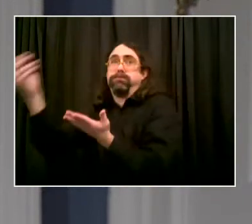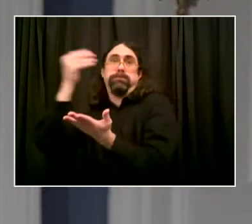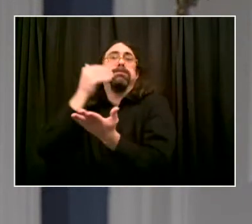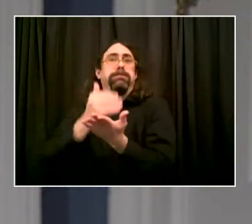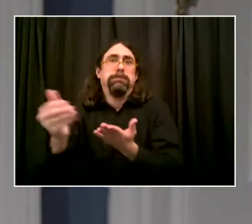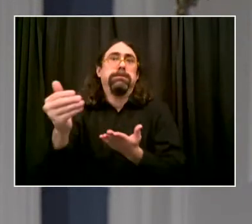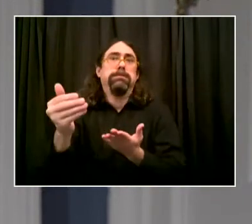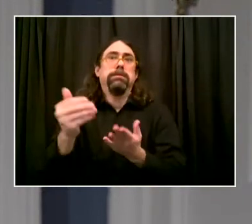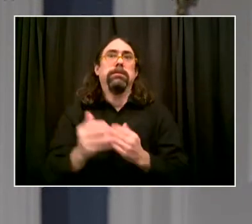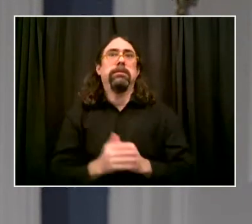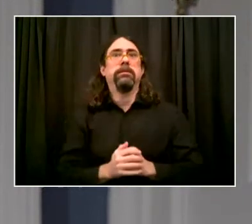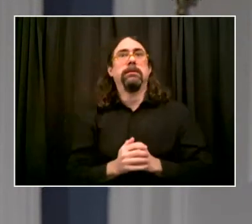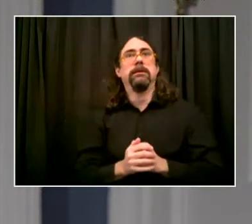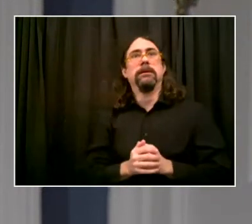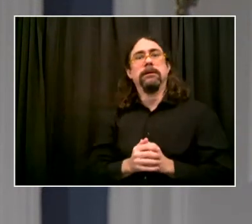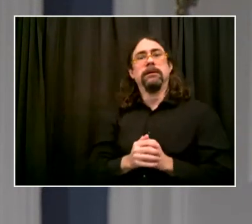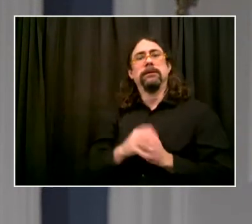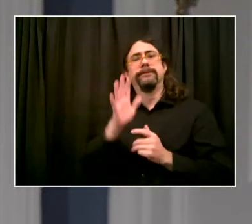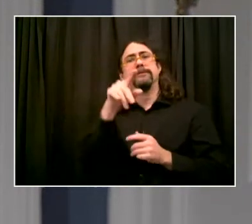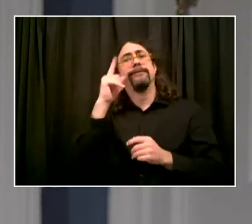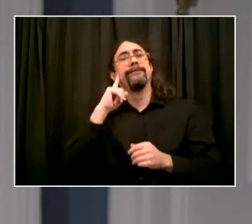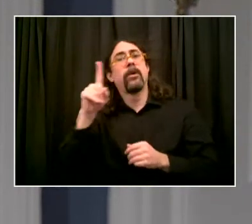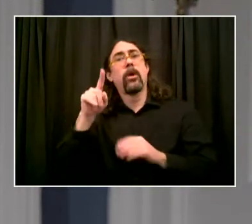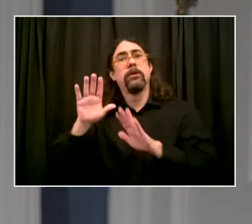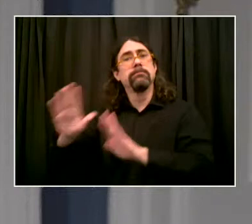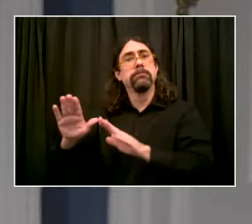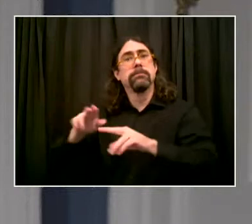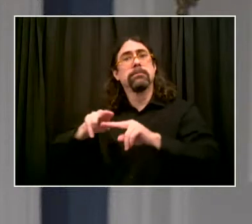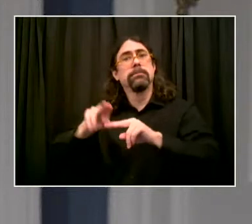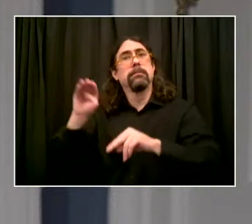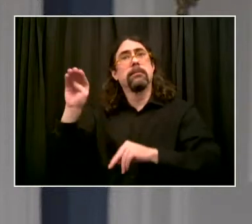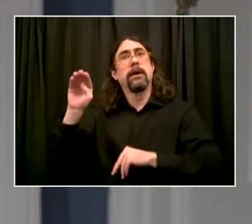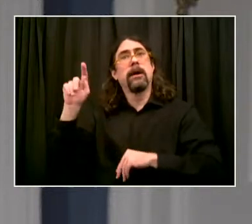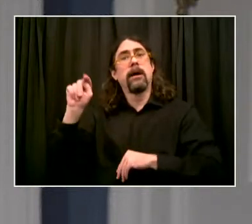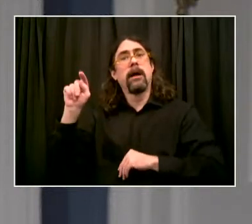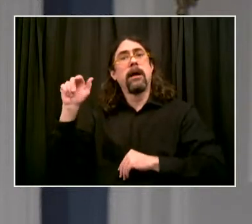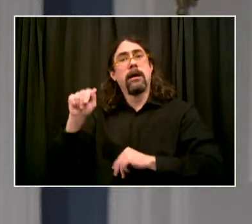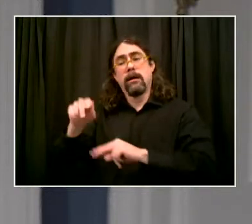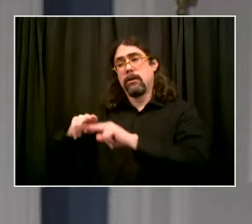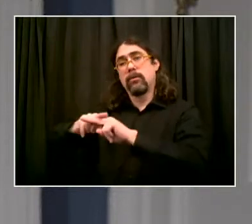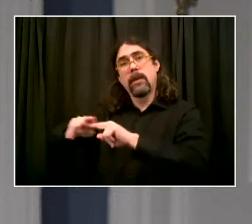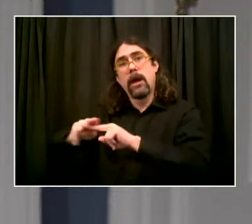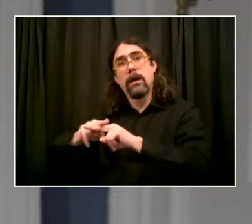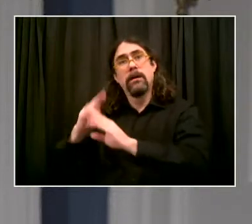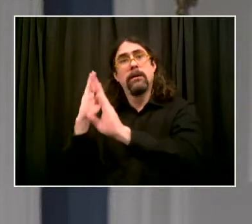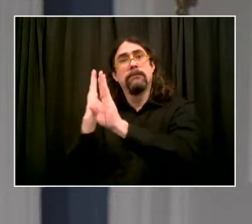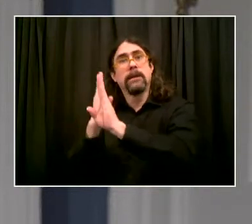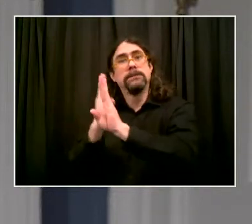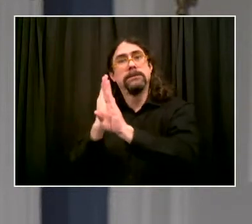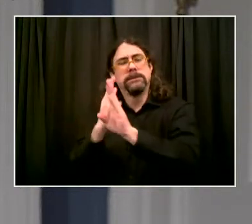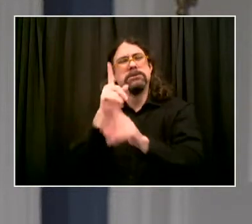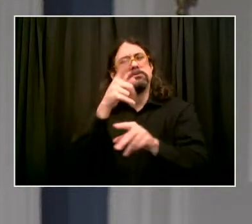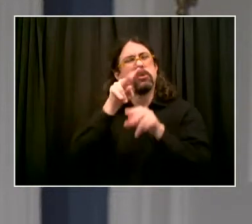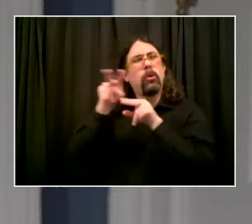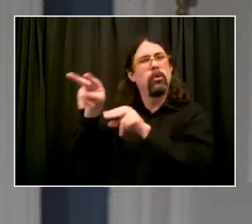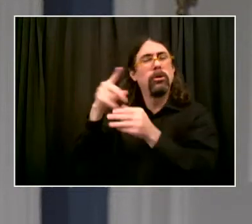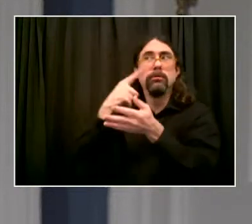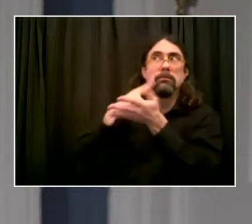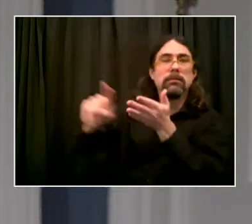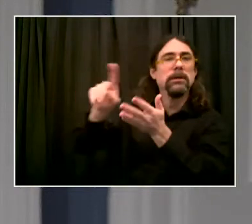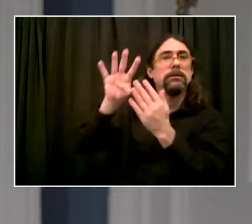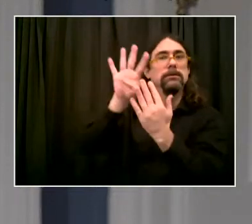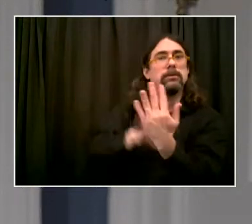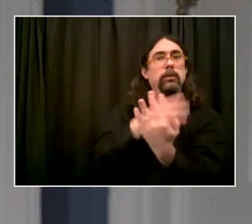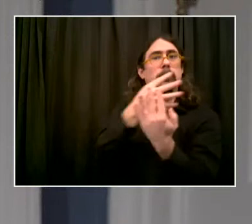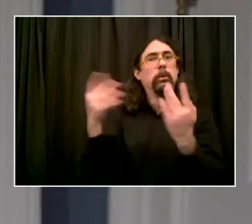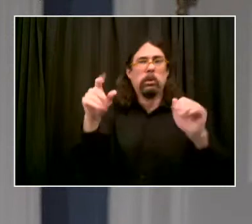check on your neighbors, check on your loved ones, especially those that are most vulnerable to types of incidents like this. And